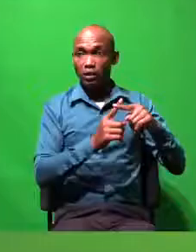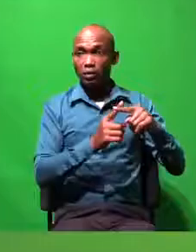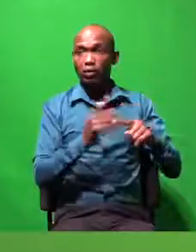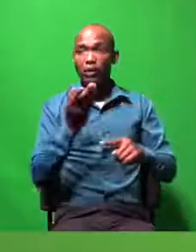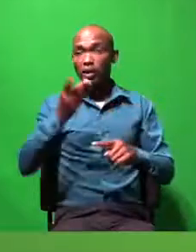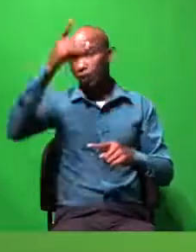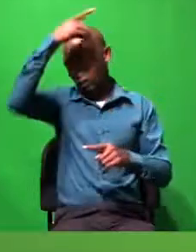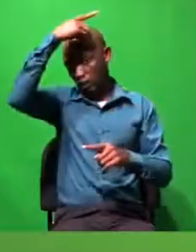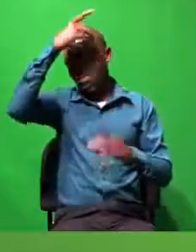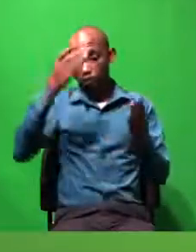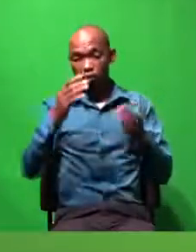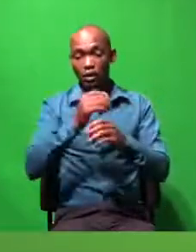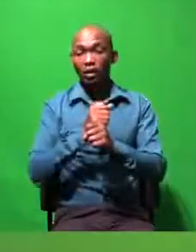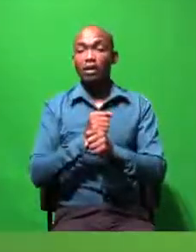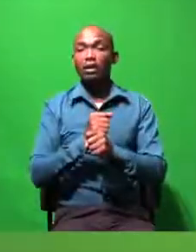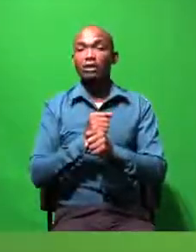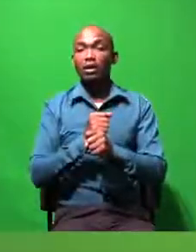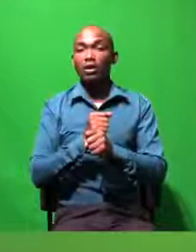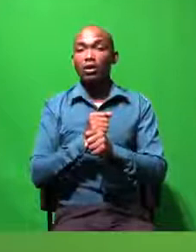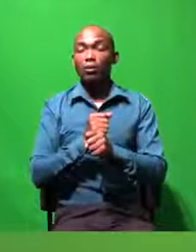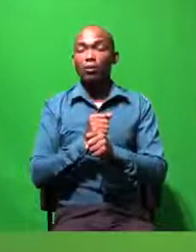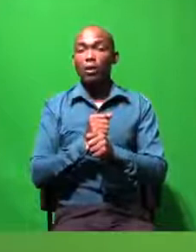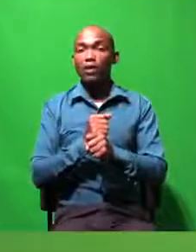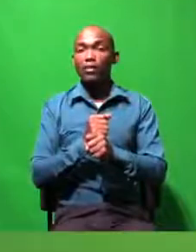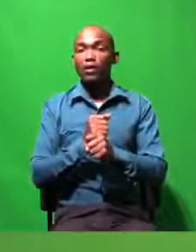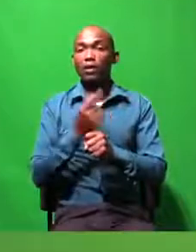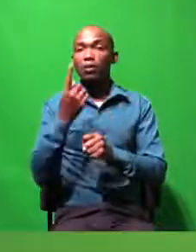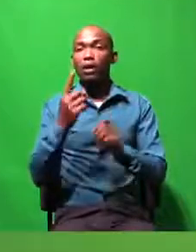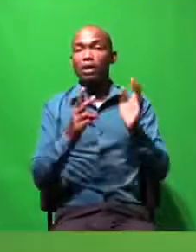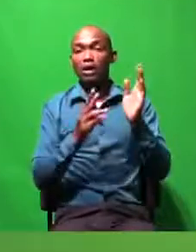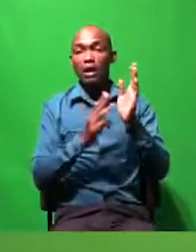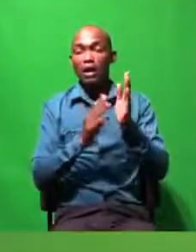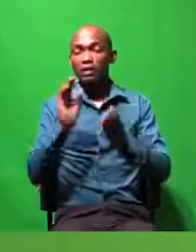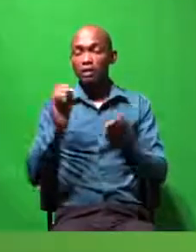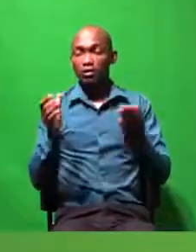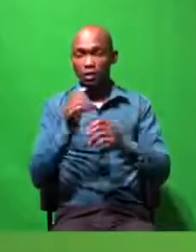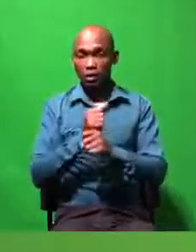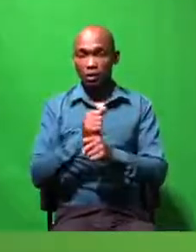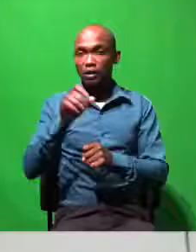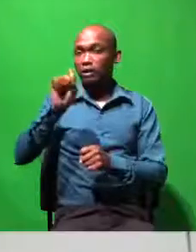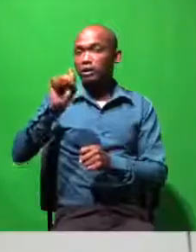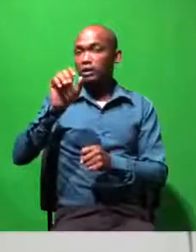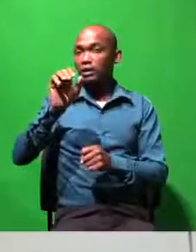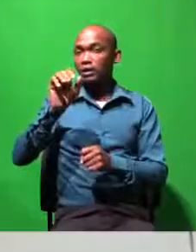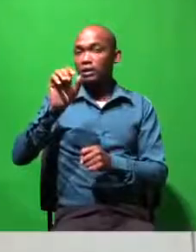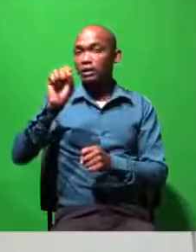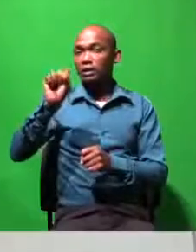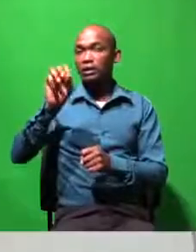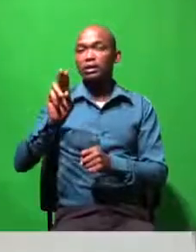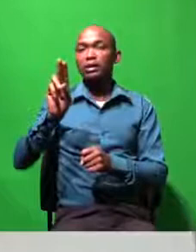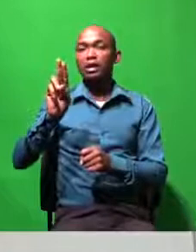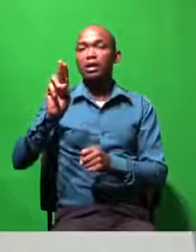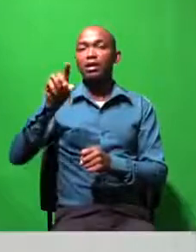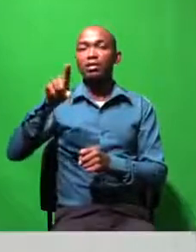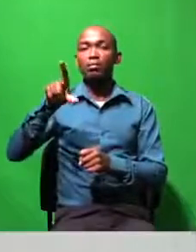are called the supplemental angles. Example of supplemental angles: 130 plus 50,